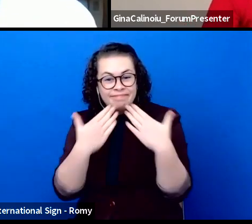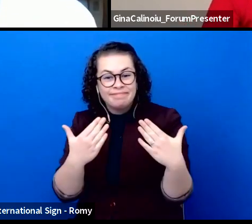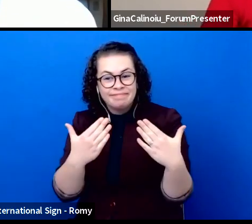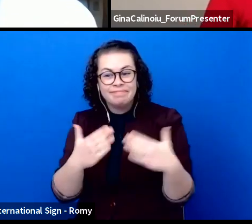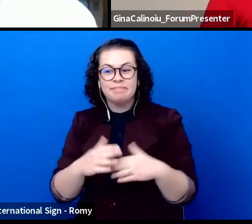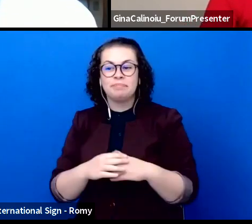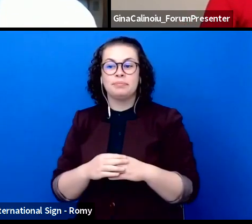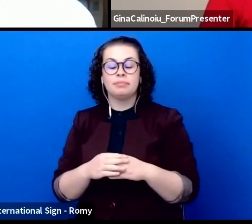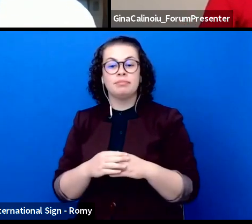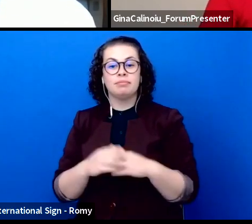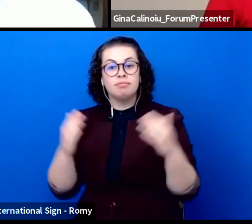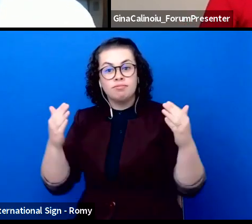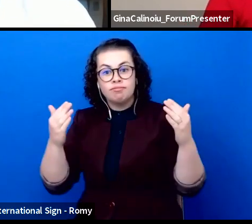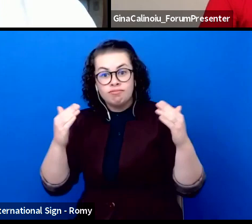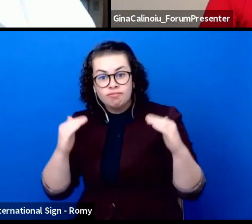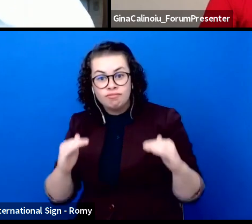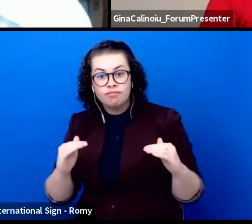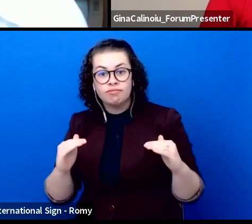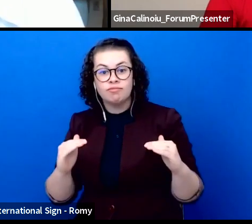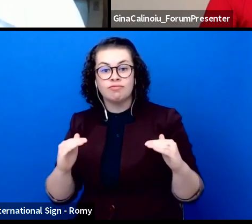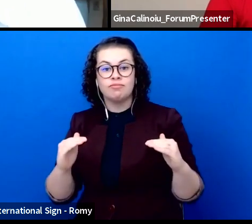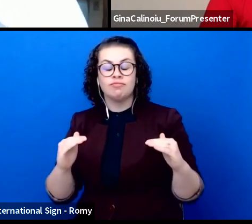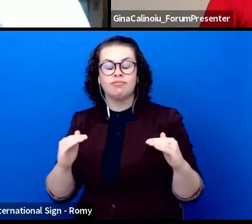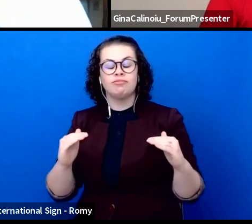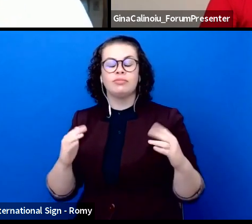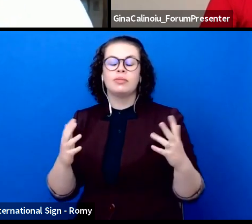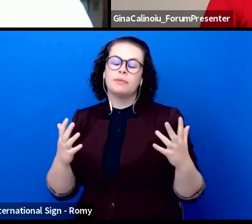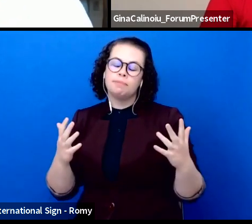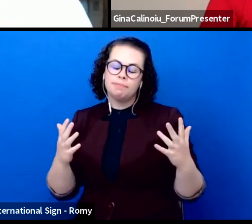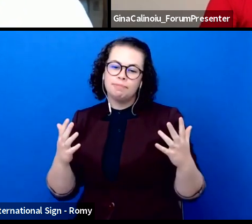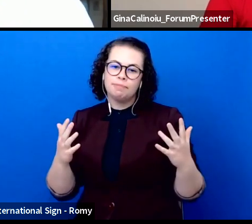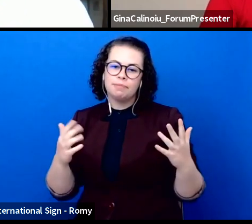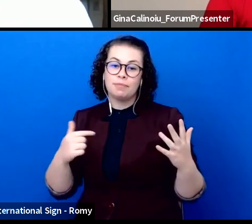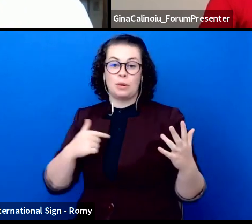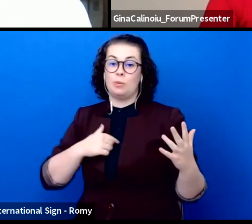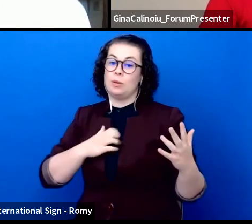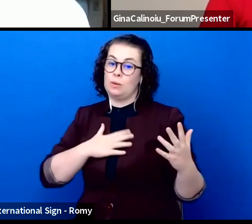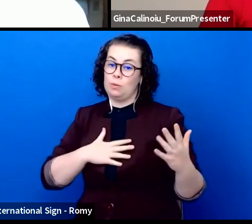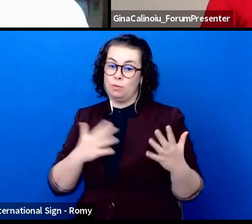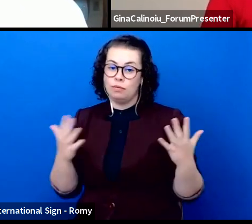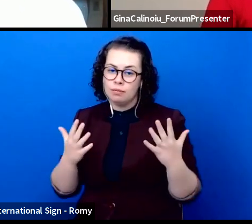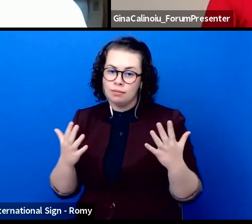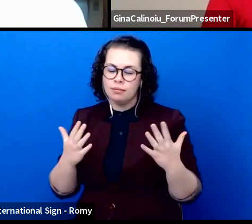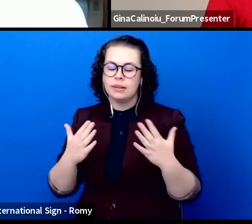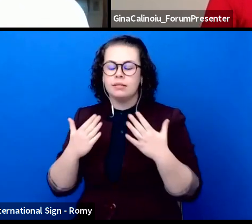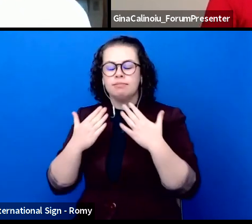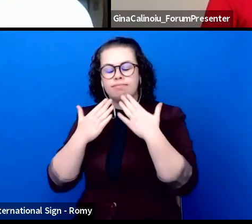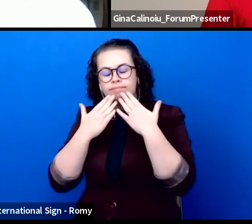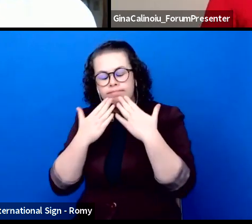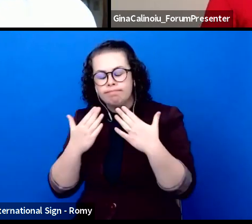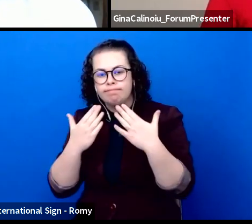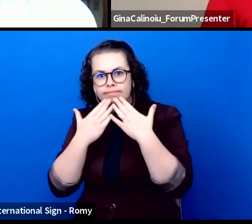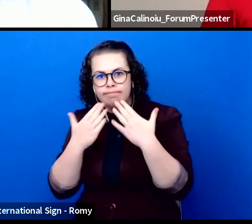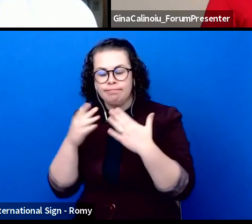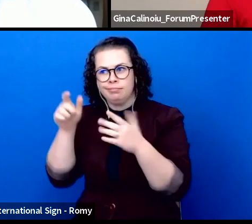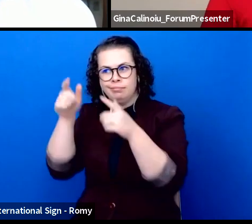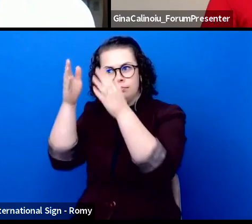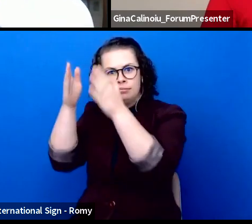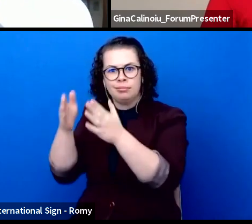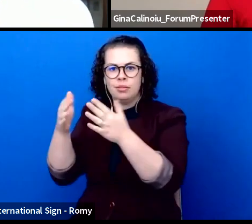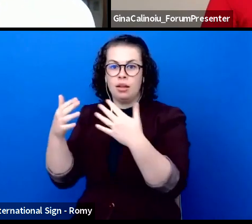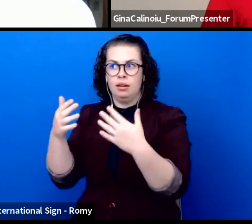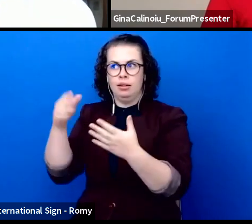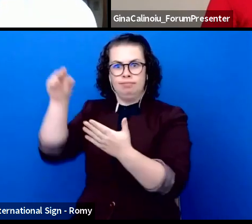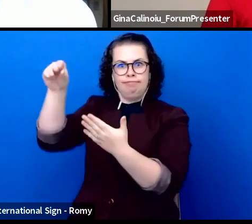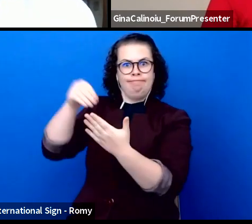we want to express our most warm thanks for hosting us at